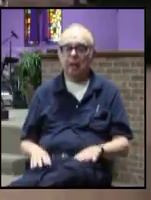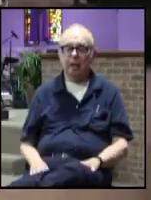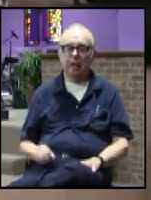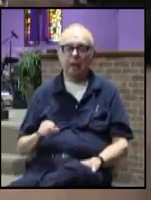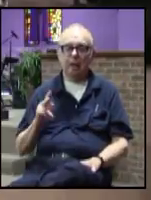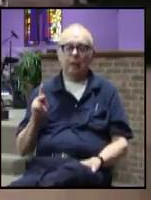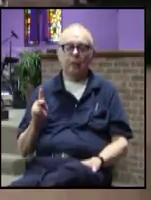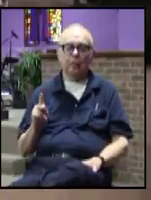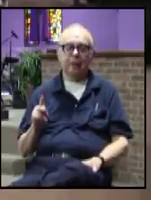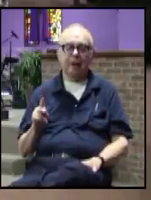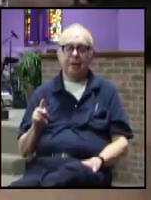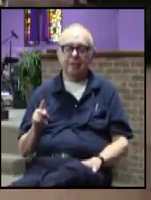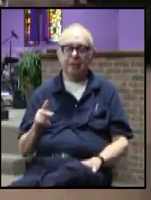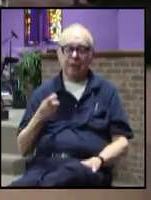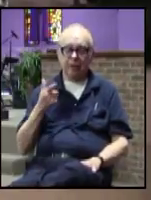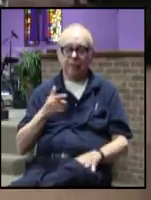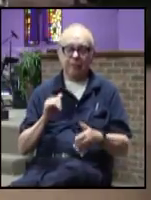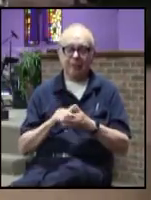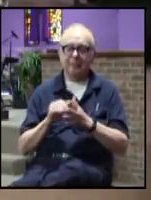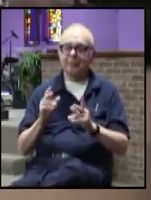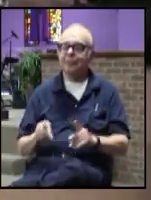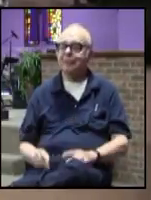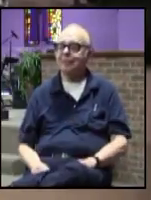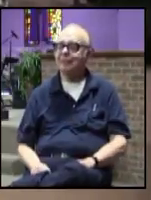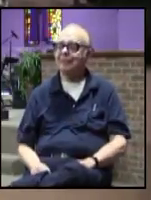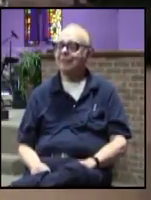the OK Corral and shoot them, right?